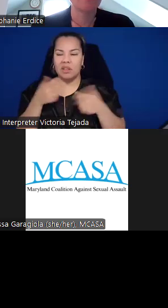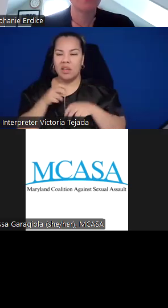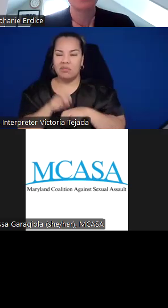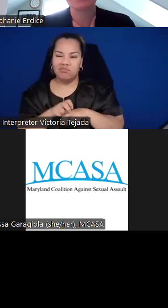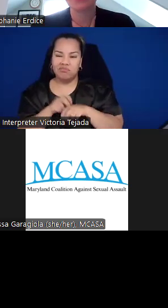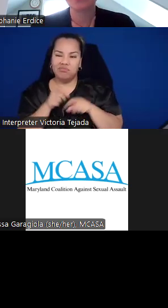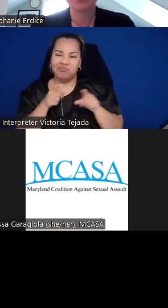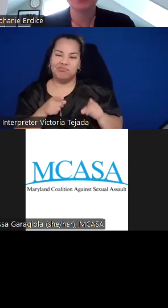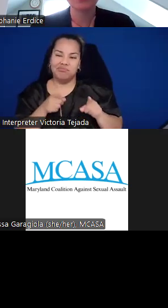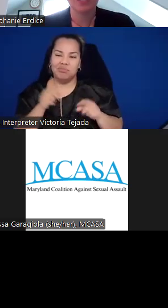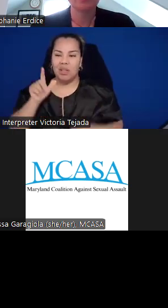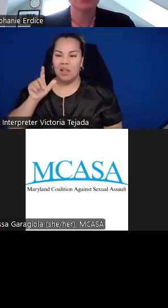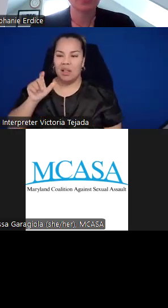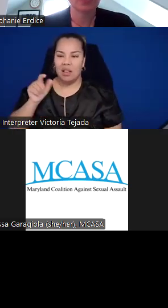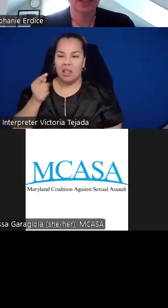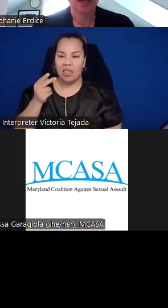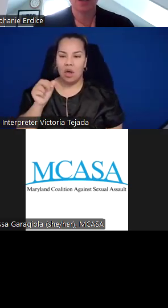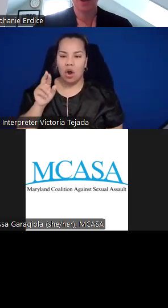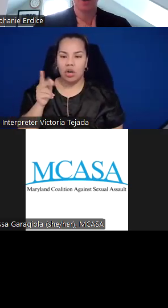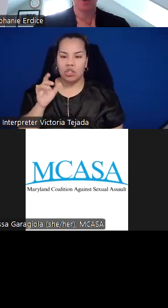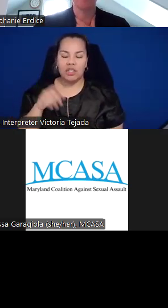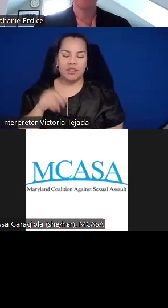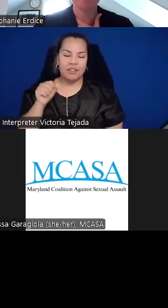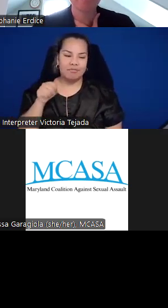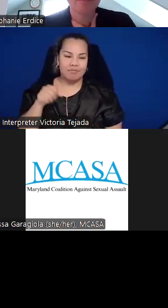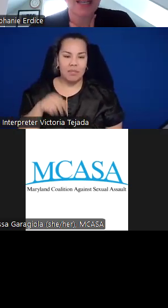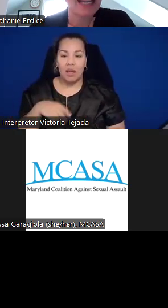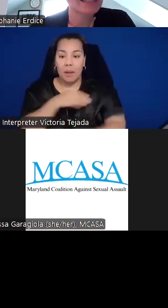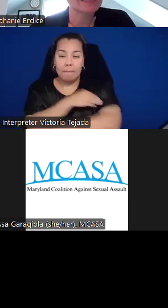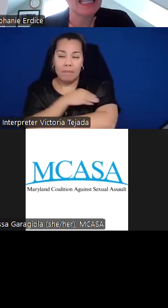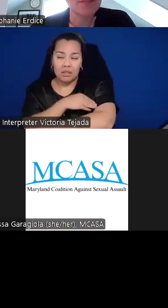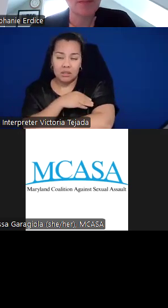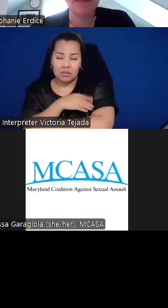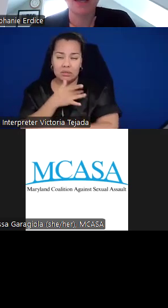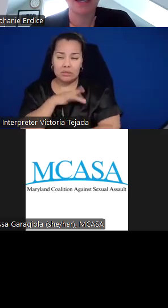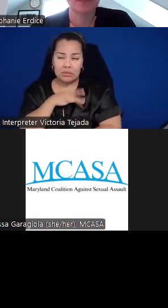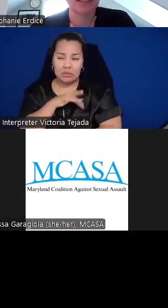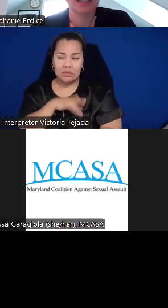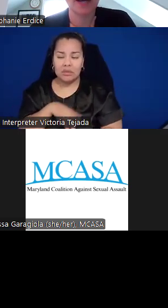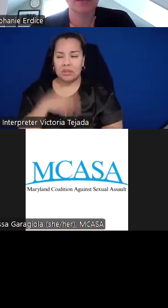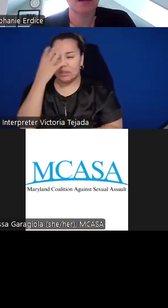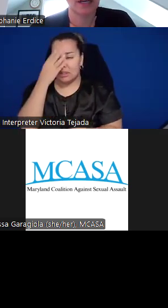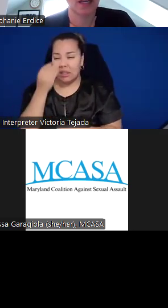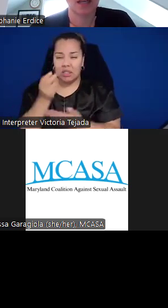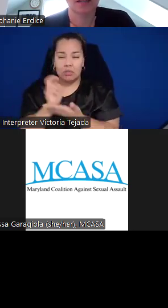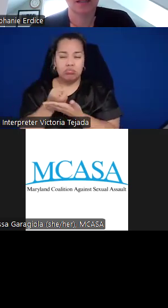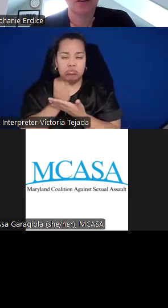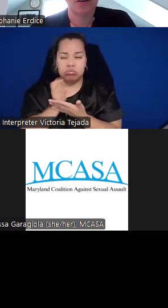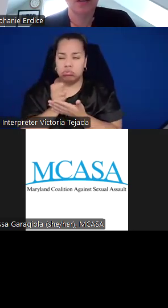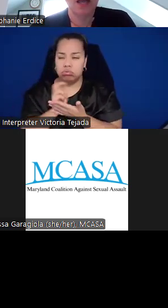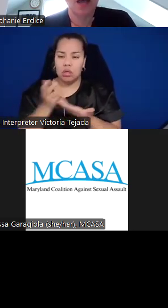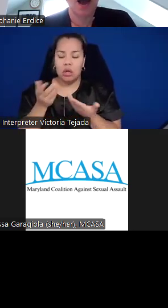social, tense muscles. Absolutely. Can't sleep, but being tired. Oh, I hate